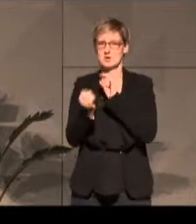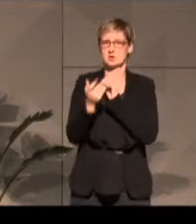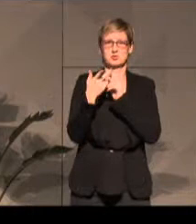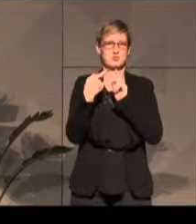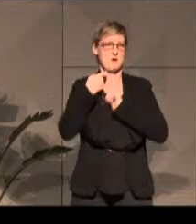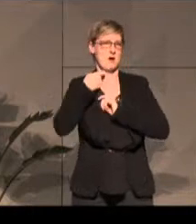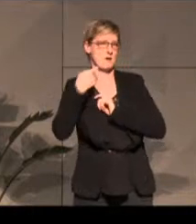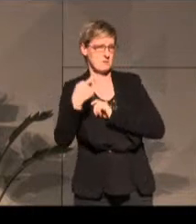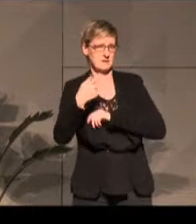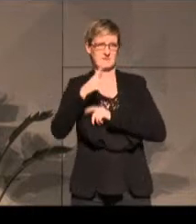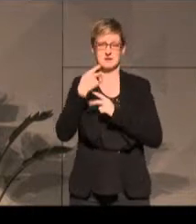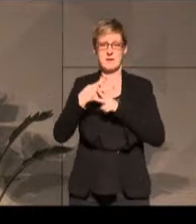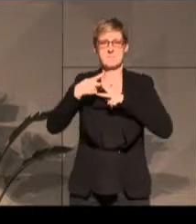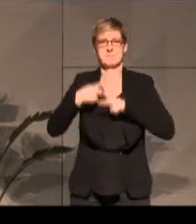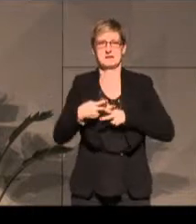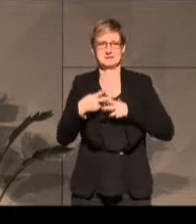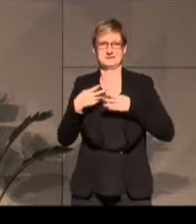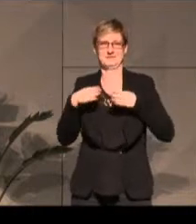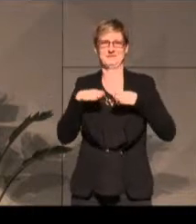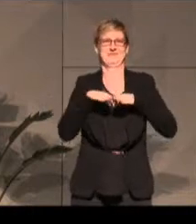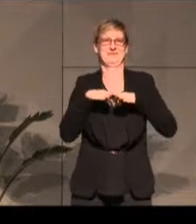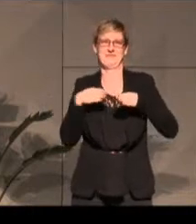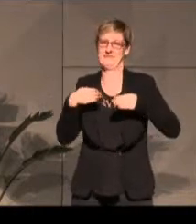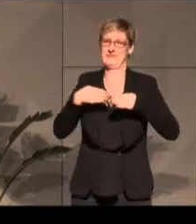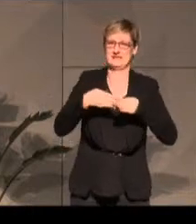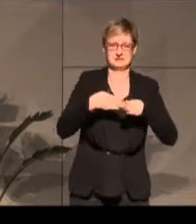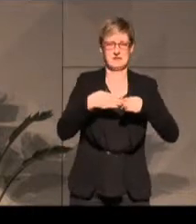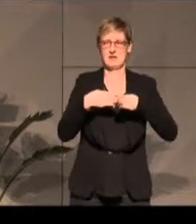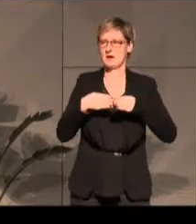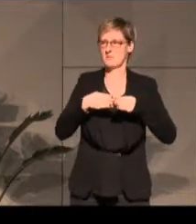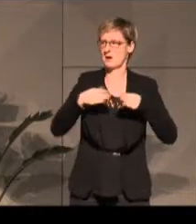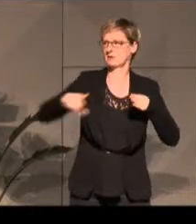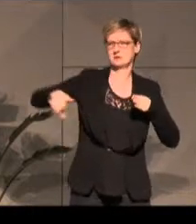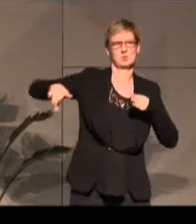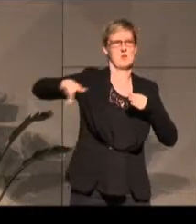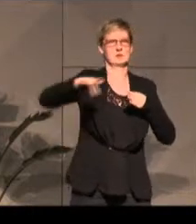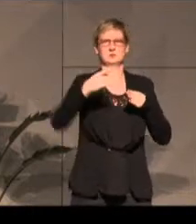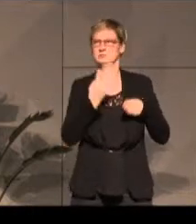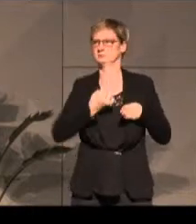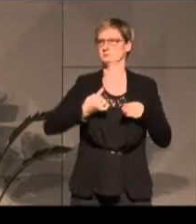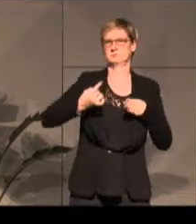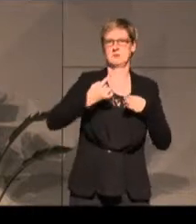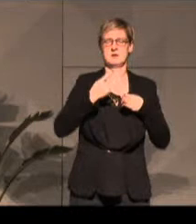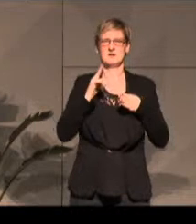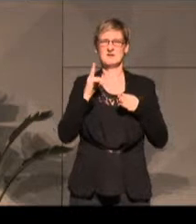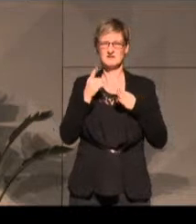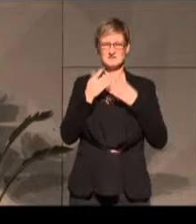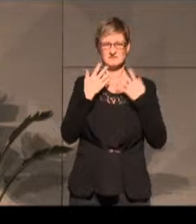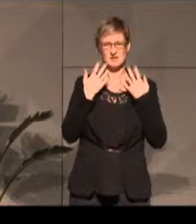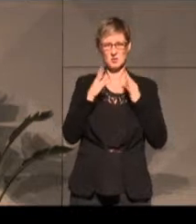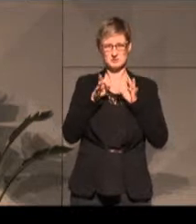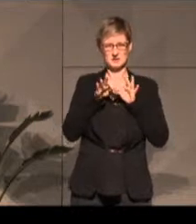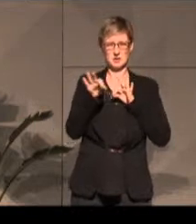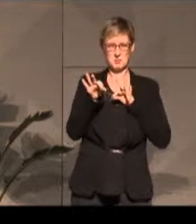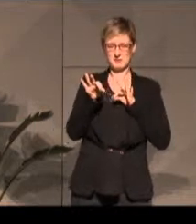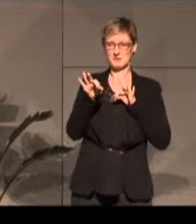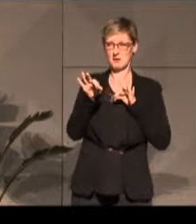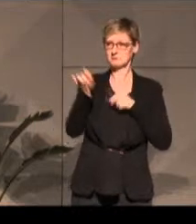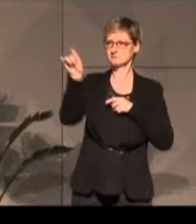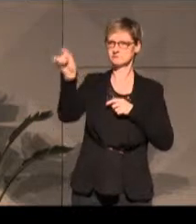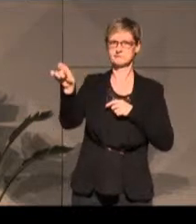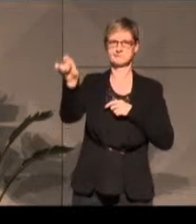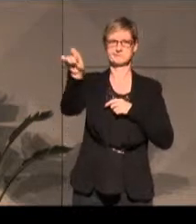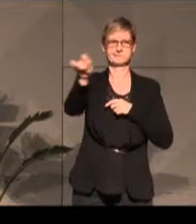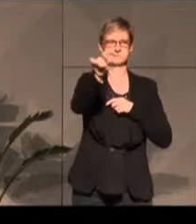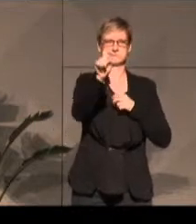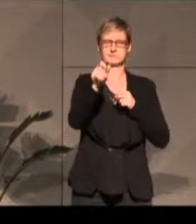was completely left to the hands of nature, rather, and we were more